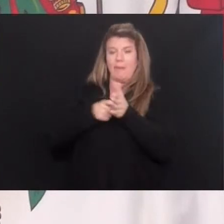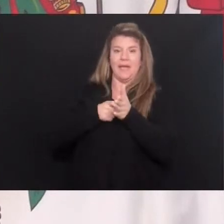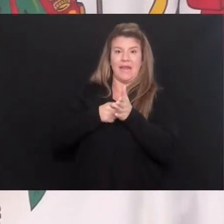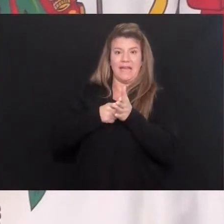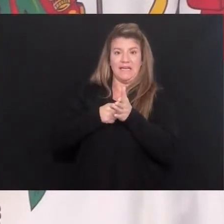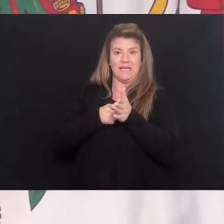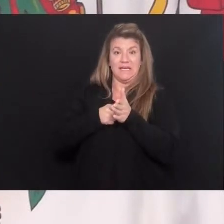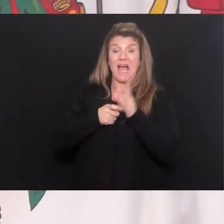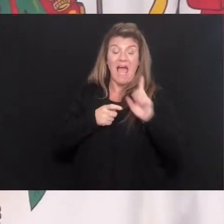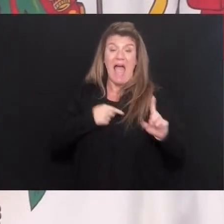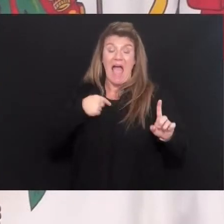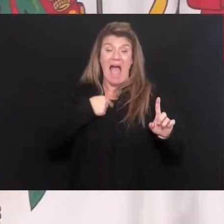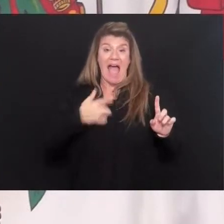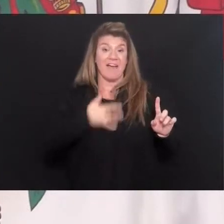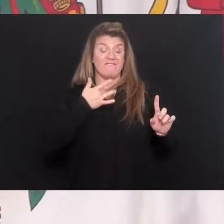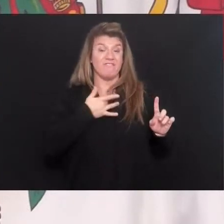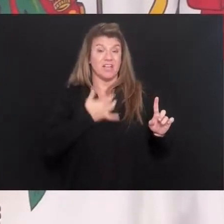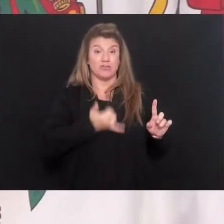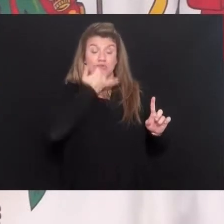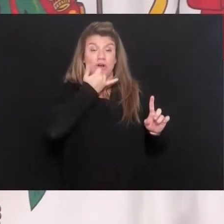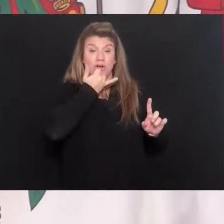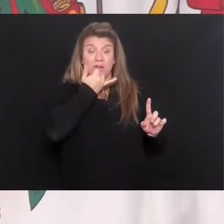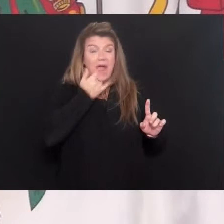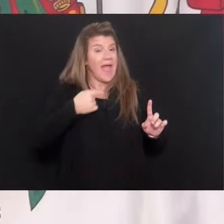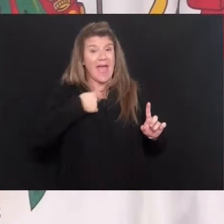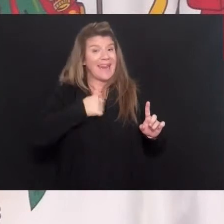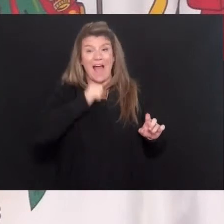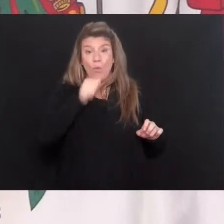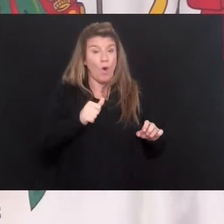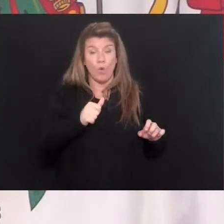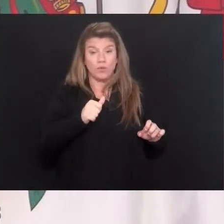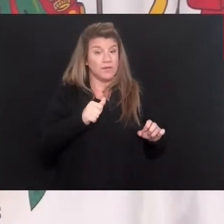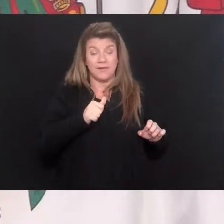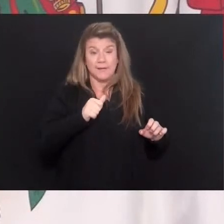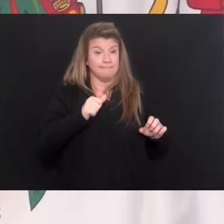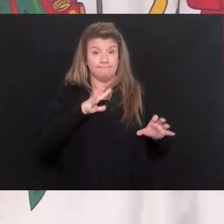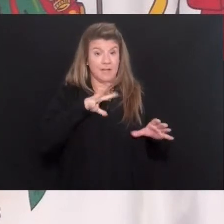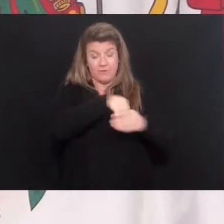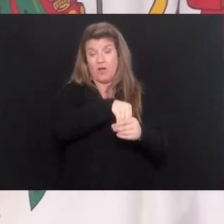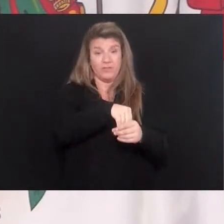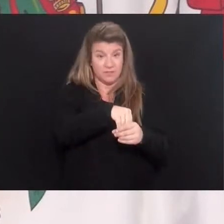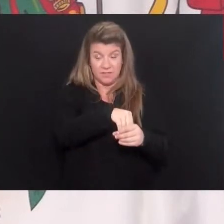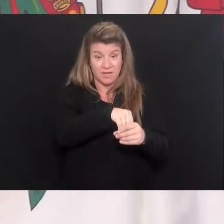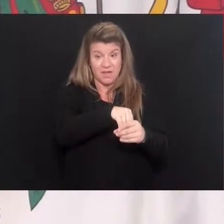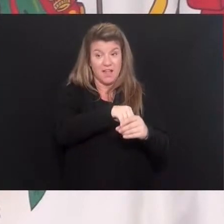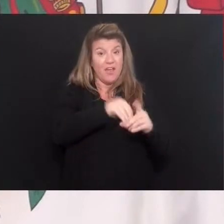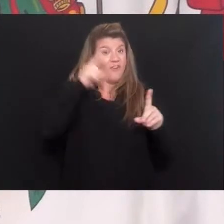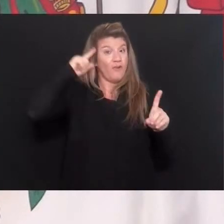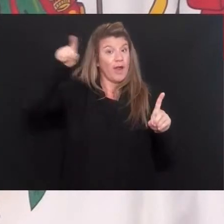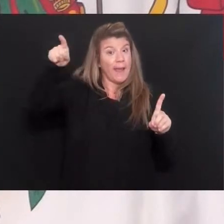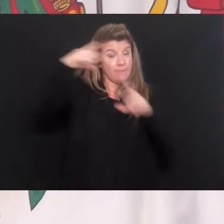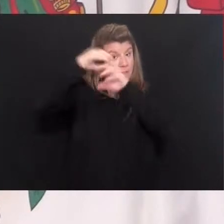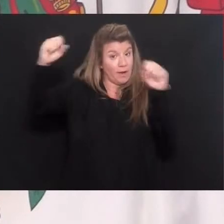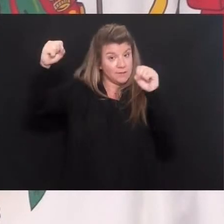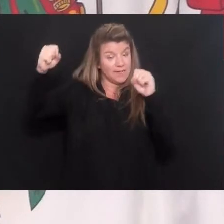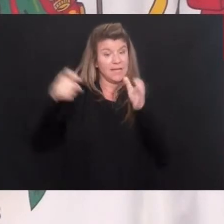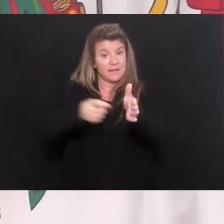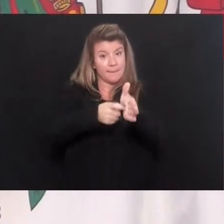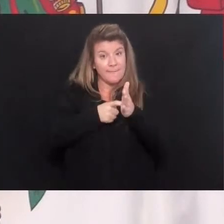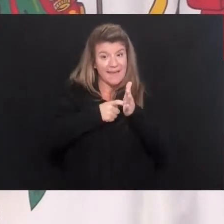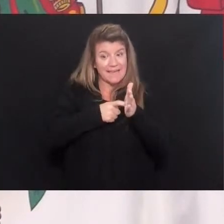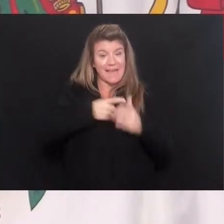it's wrong, and he will not stand for it in any way, for him to mandate that